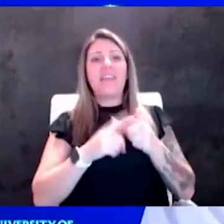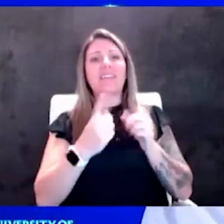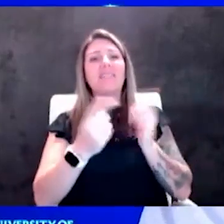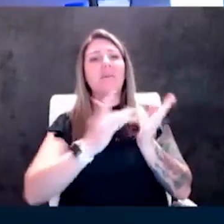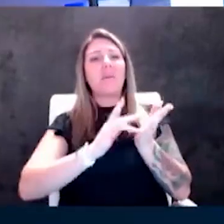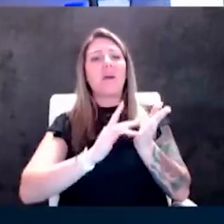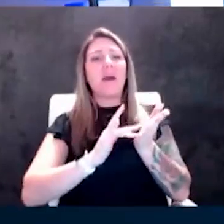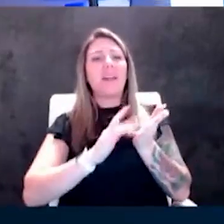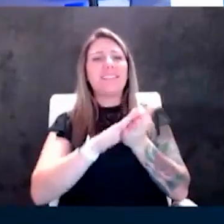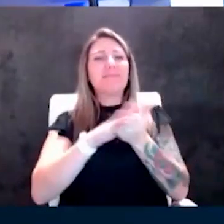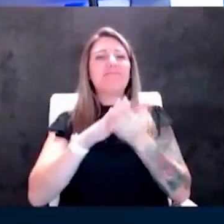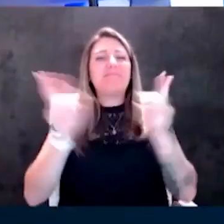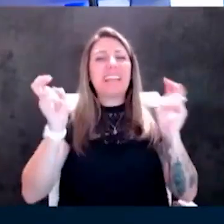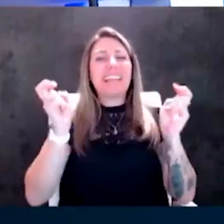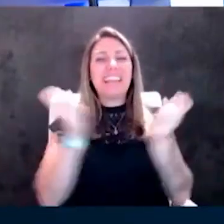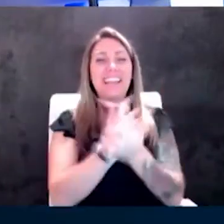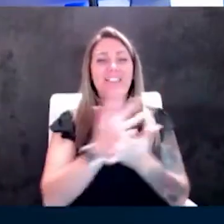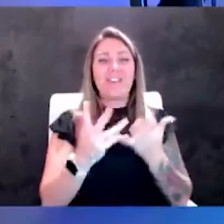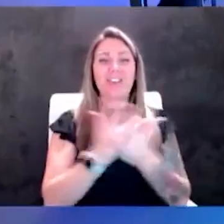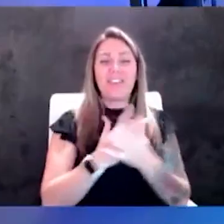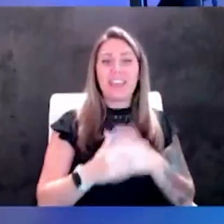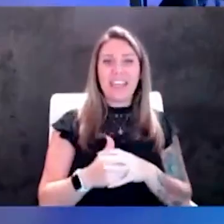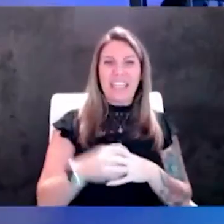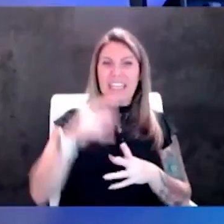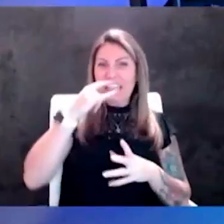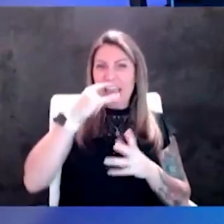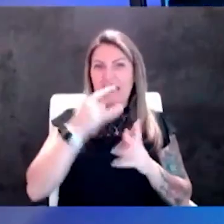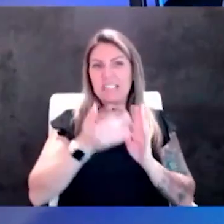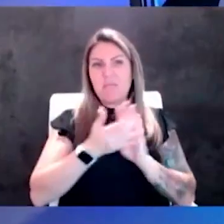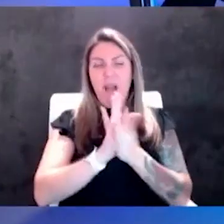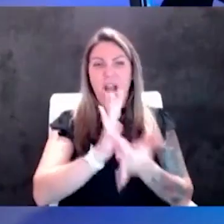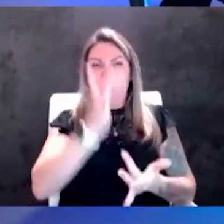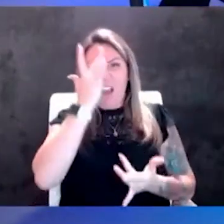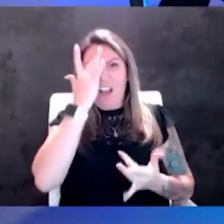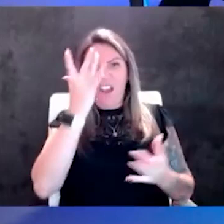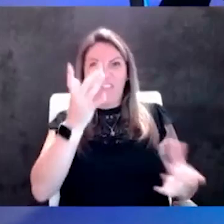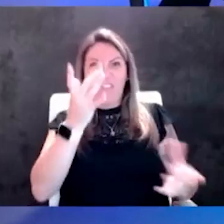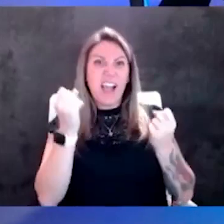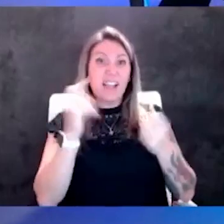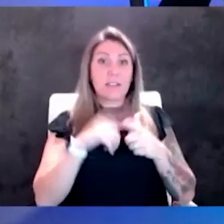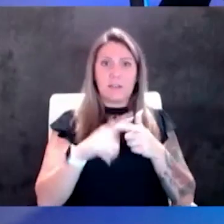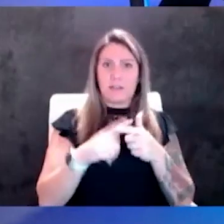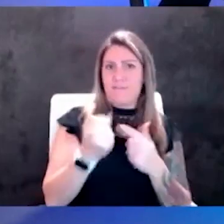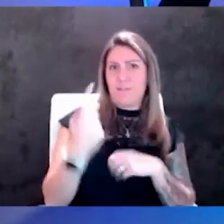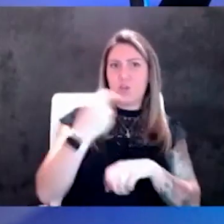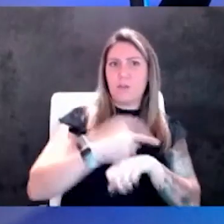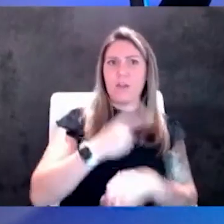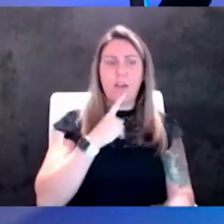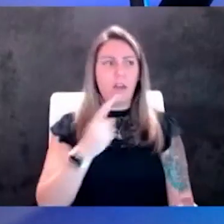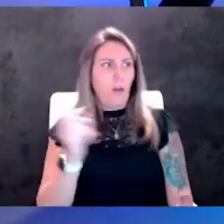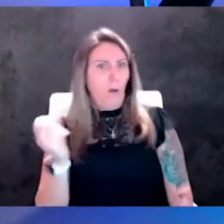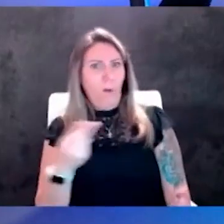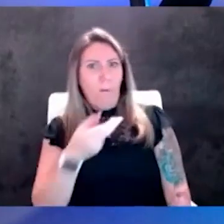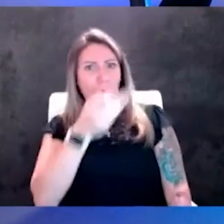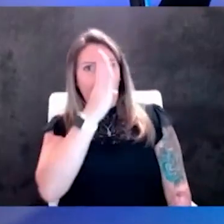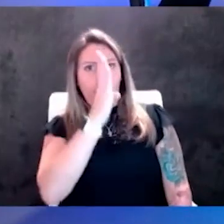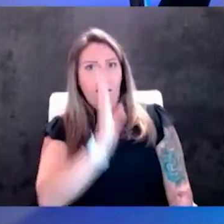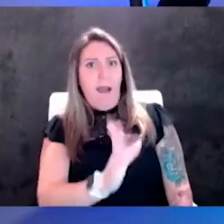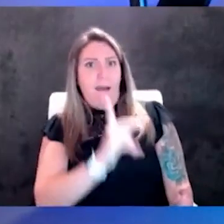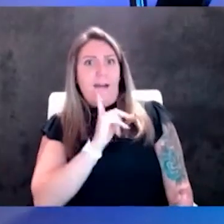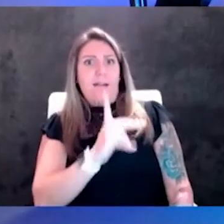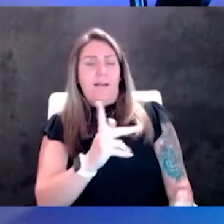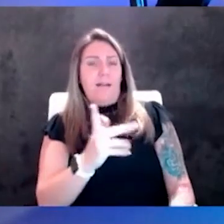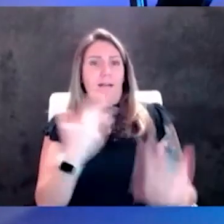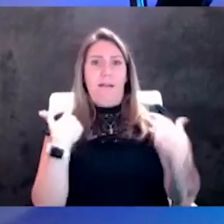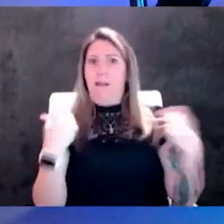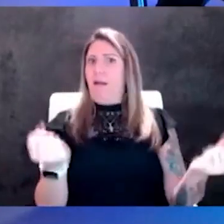it's funny, kids, they get so darn sick so fast, but then a few days later, who put the nickel back in your box, kid? Sit down a little bit. Well, that's the nice thing about